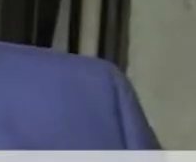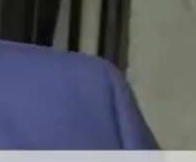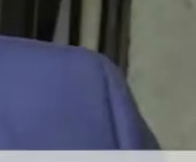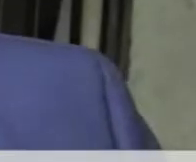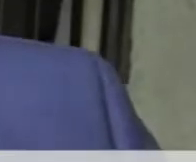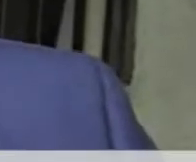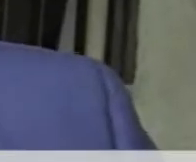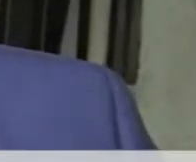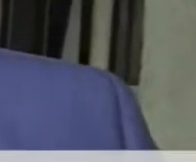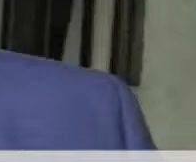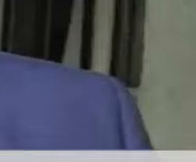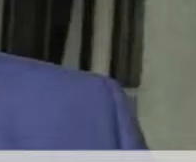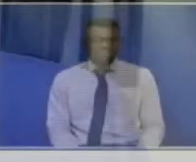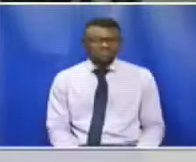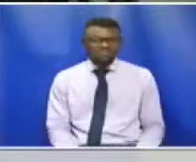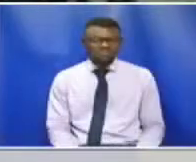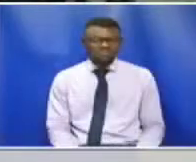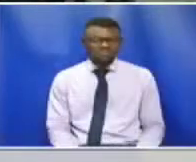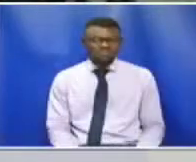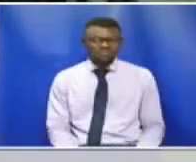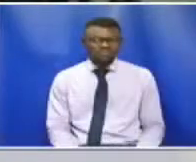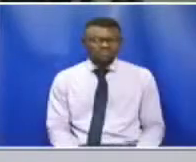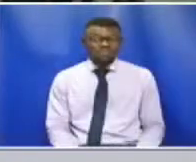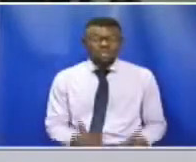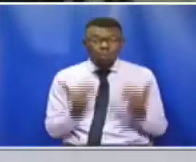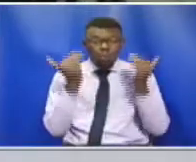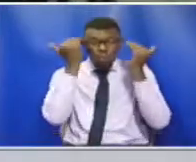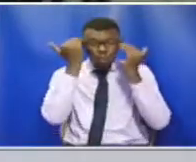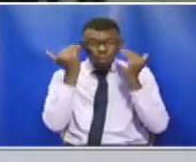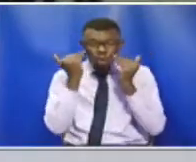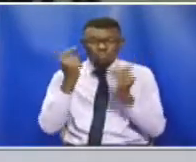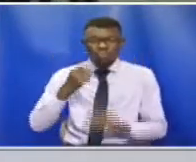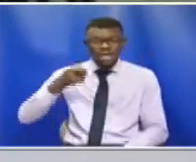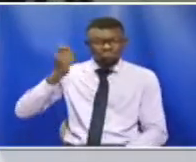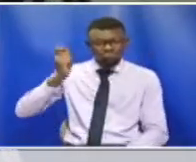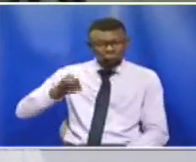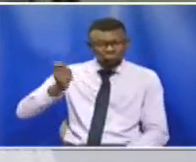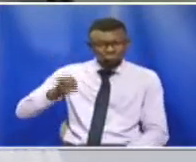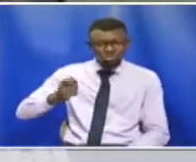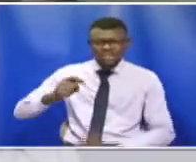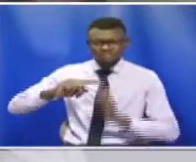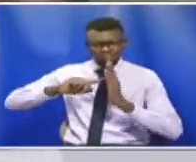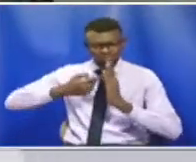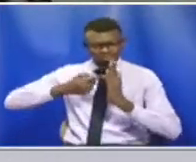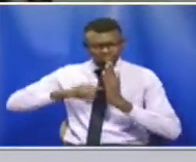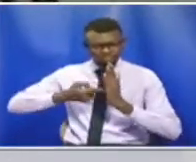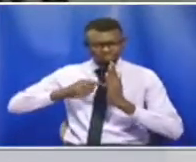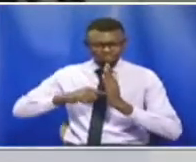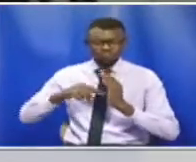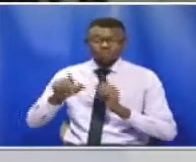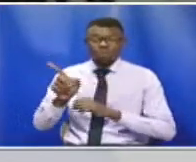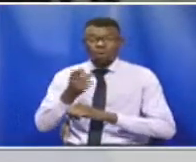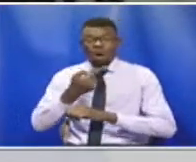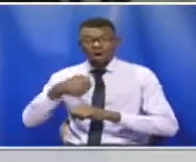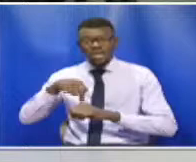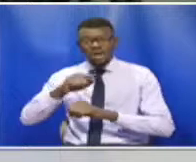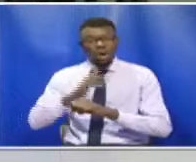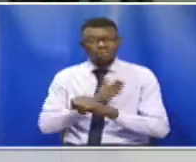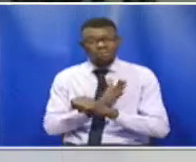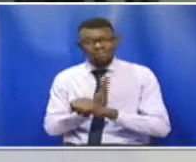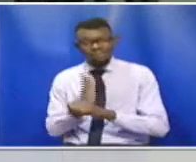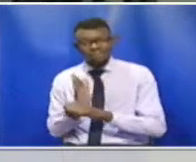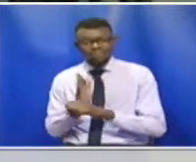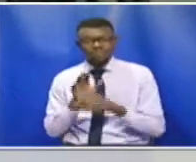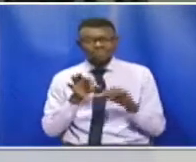The court has given a well-reasoned ruling for more than 1 hour, and it has explained why they have